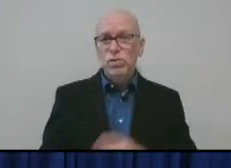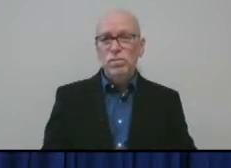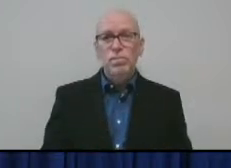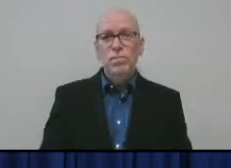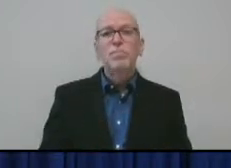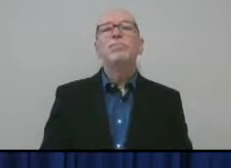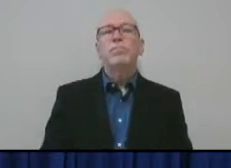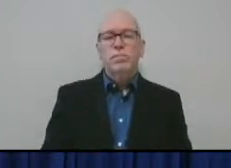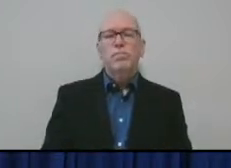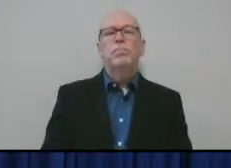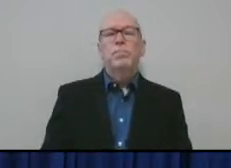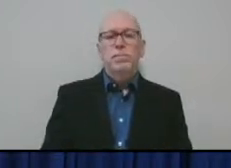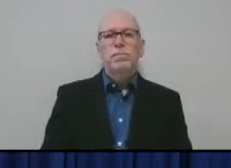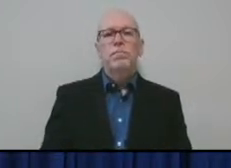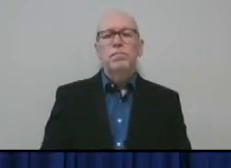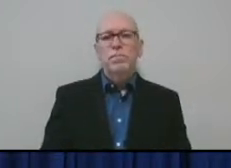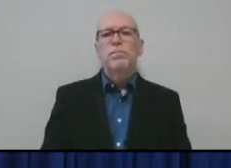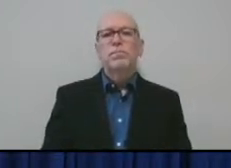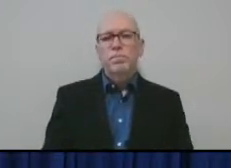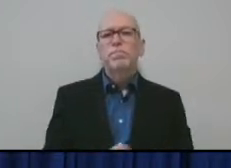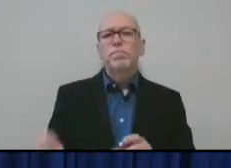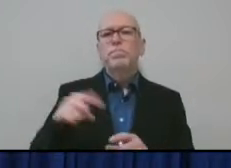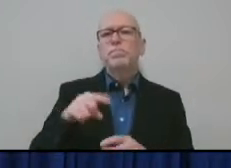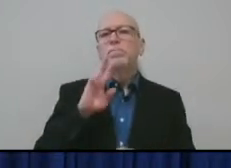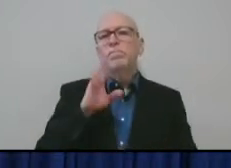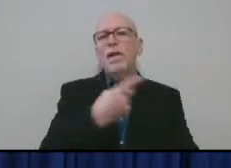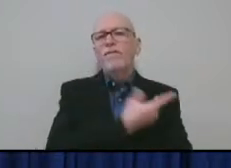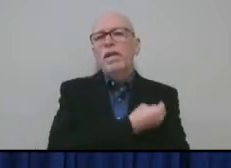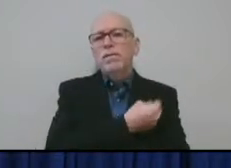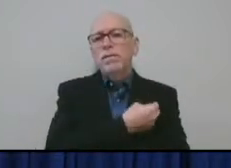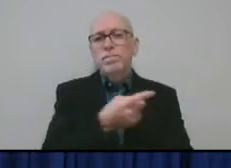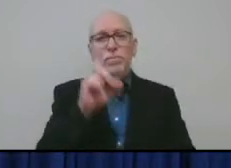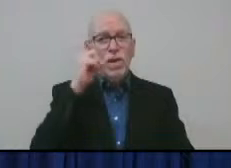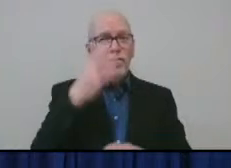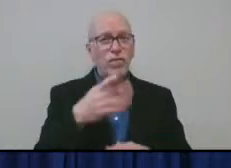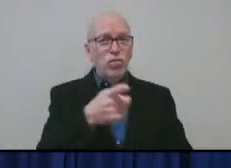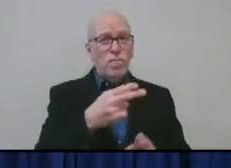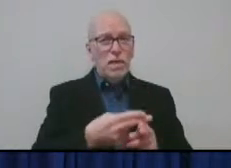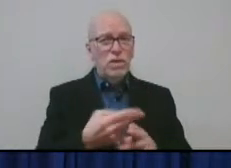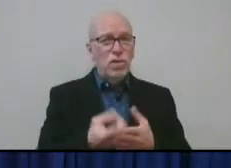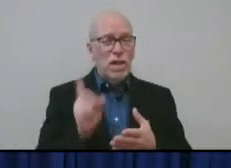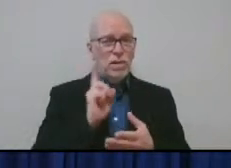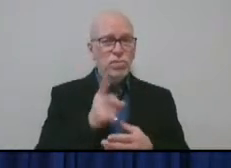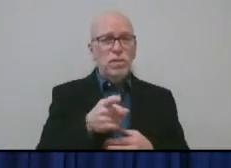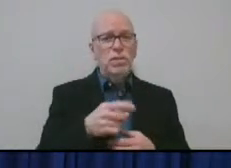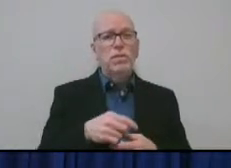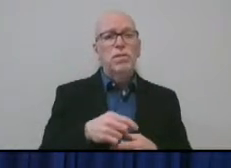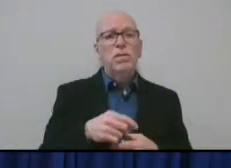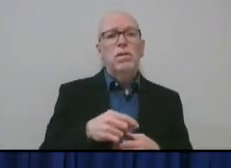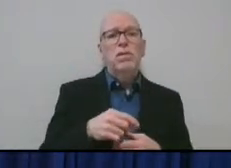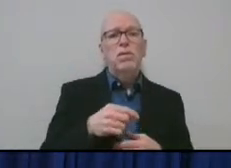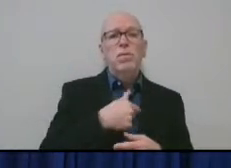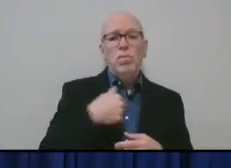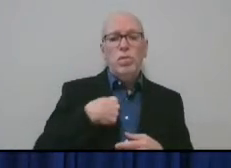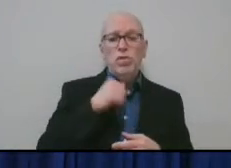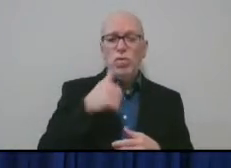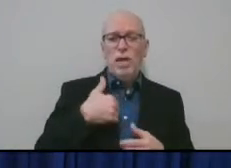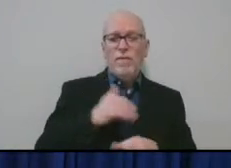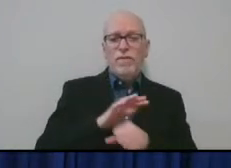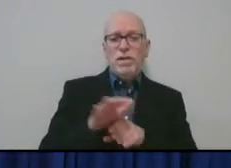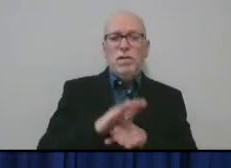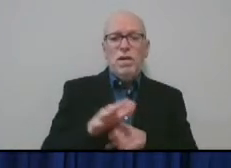Yeah, back on the question of vaccine, Governor, you mentioned last week that we don't have enough doses to do